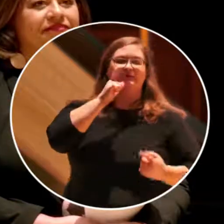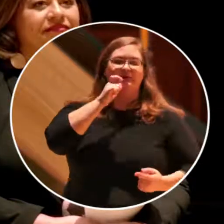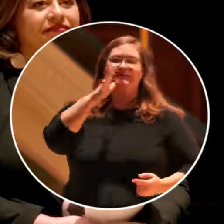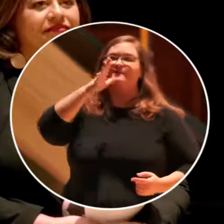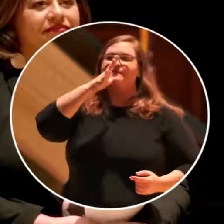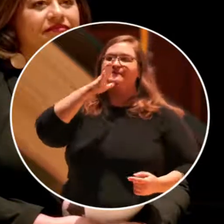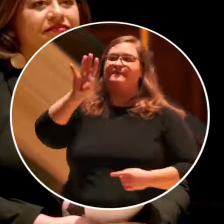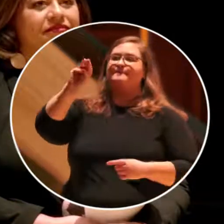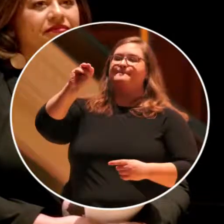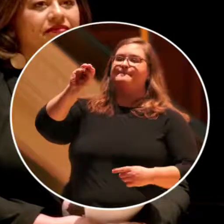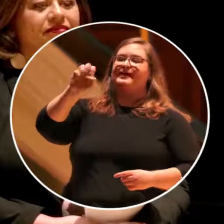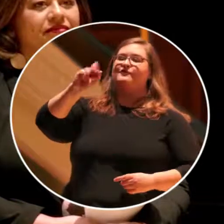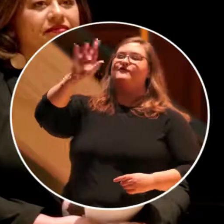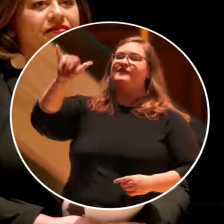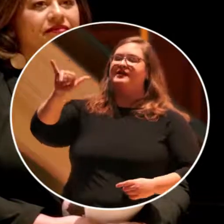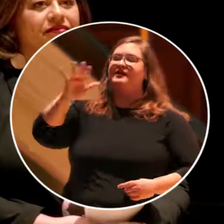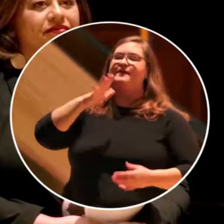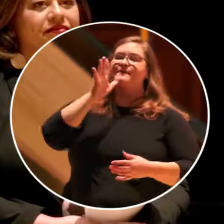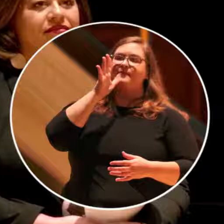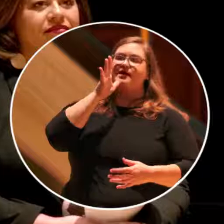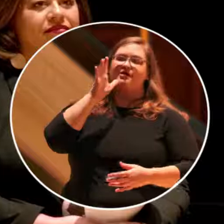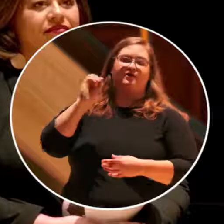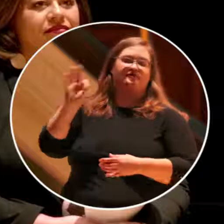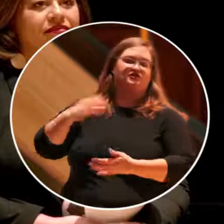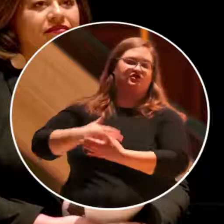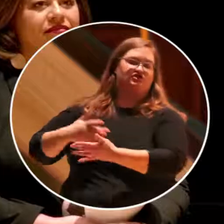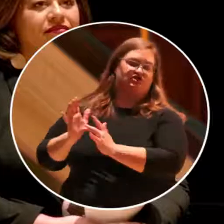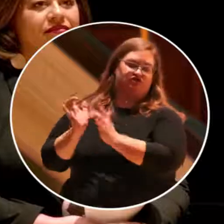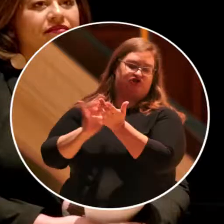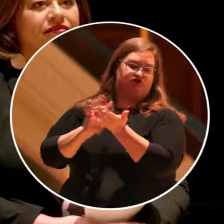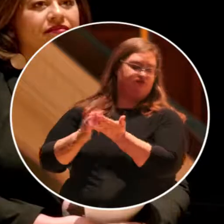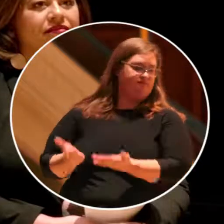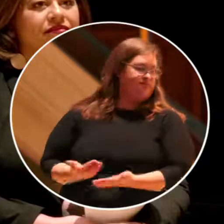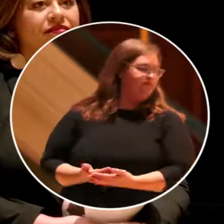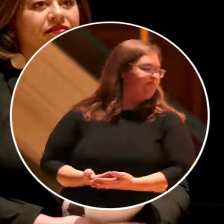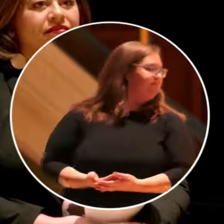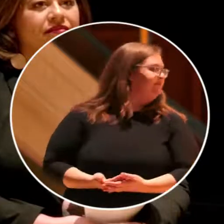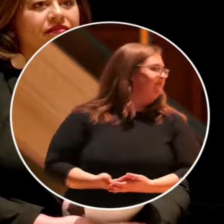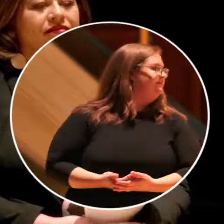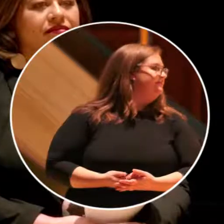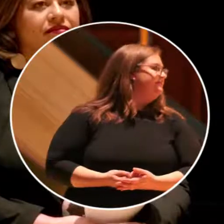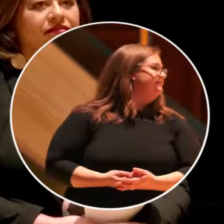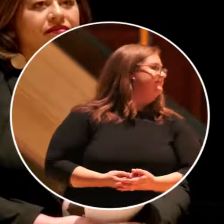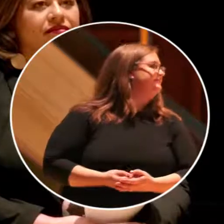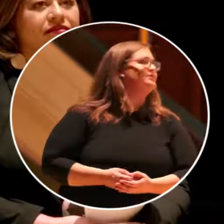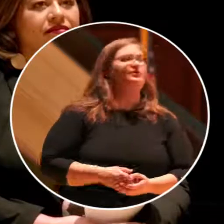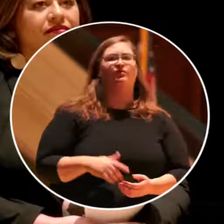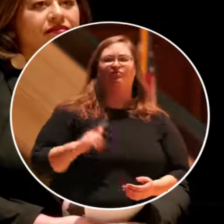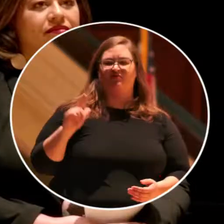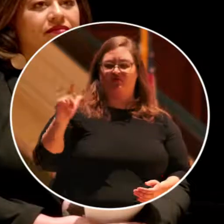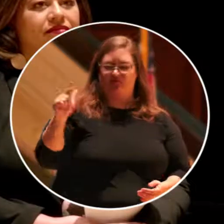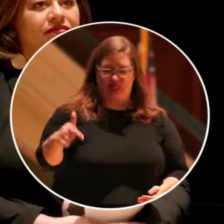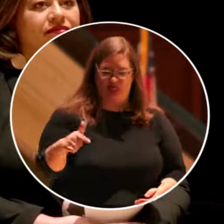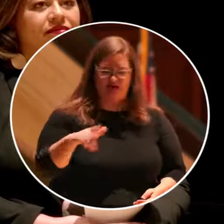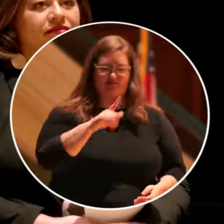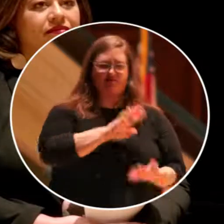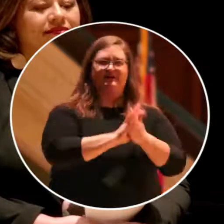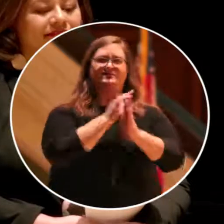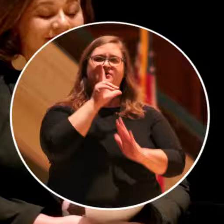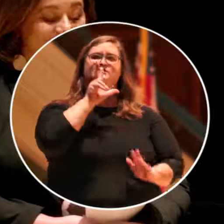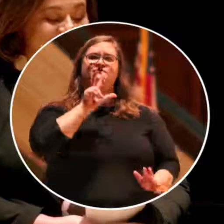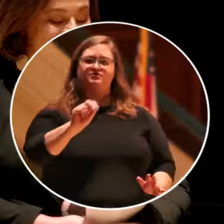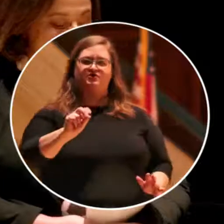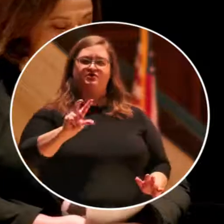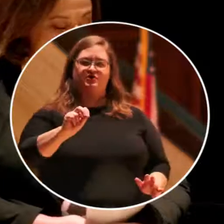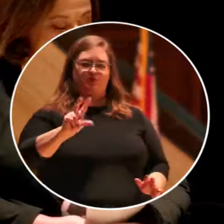After I had my own children in my 30s, I often wondered whether all mothers are